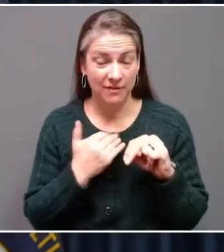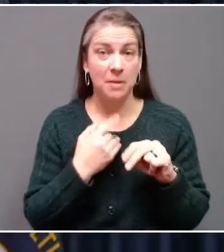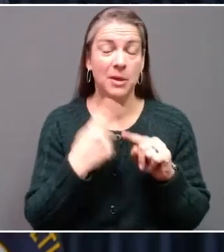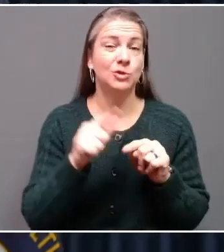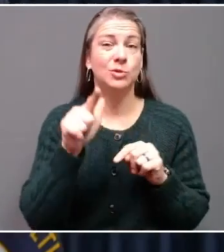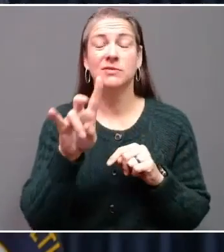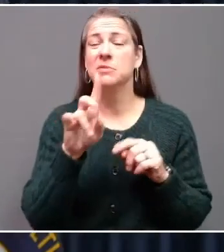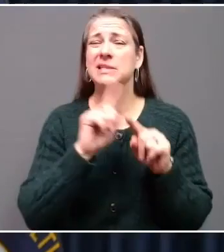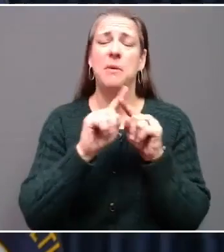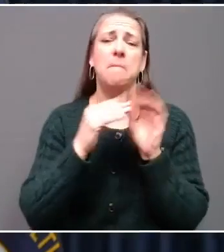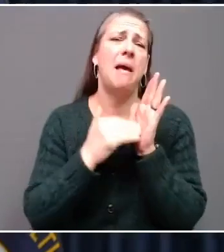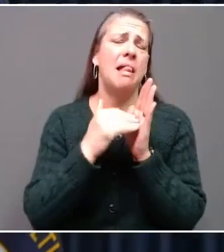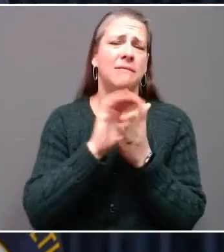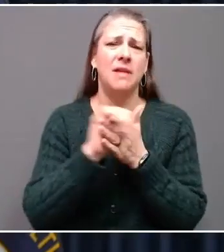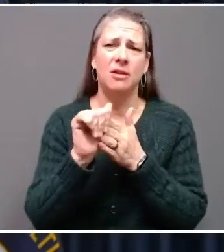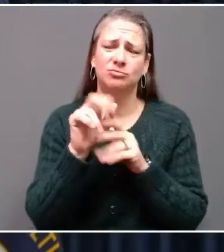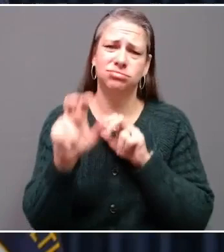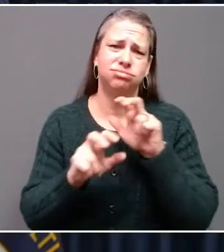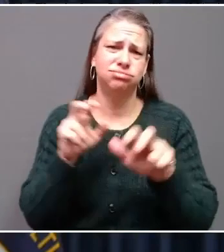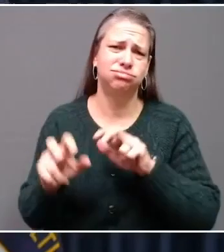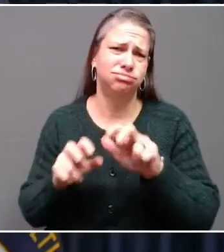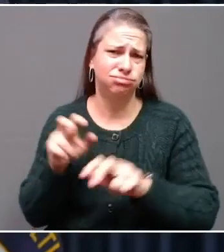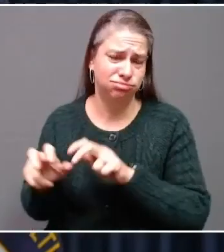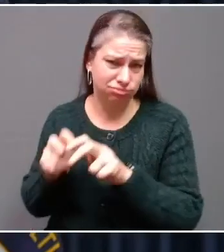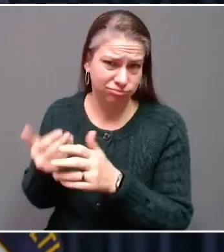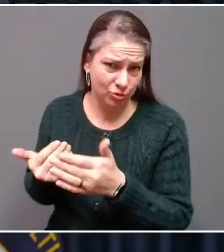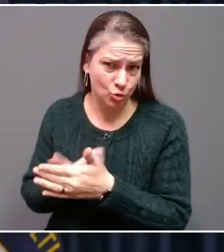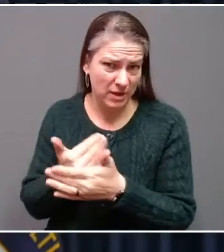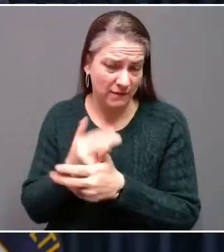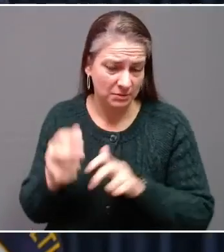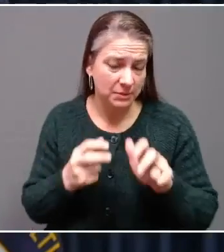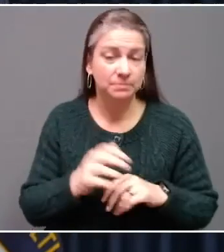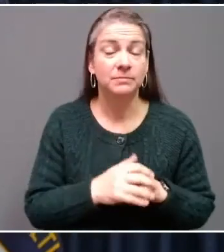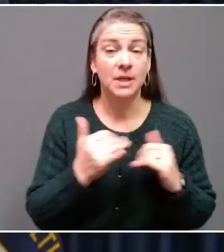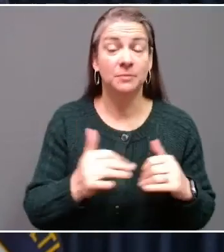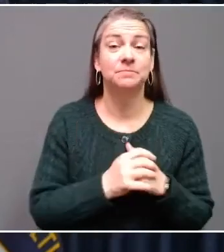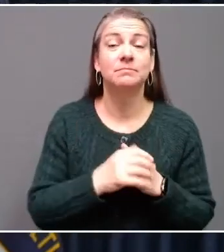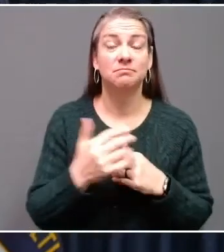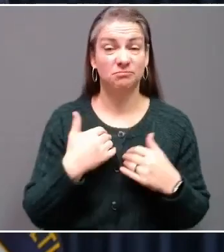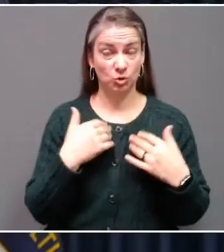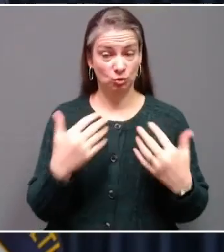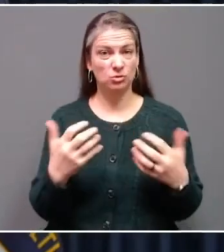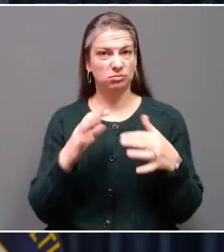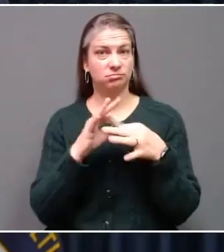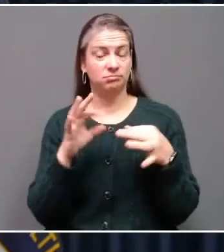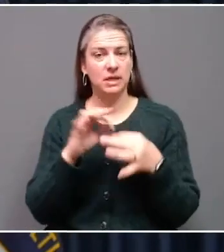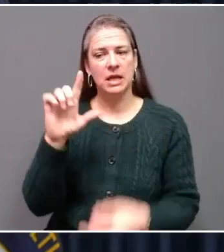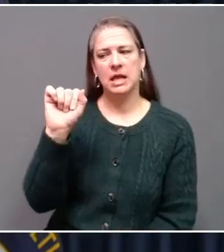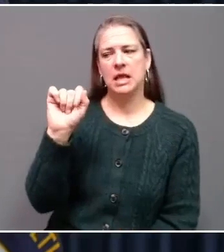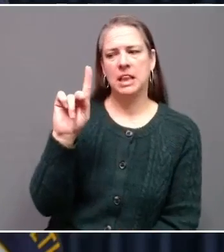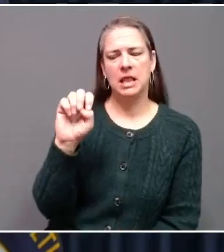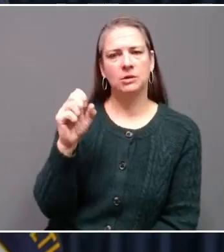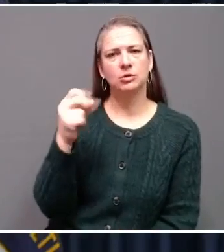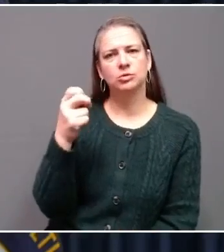private sector investment. To kick off our economic development news this week, I want to highlight the expansion of Lakeshore Learning